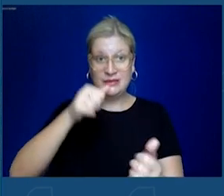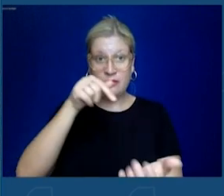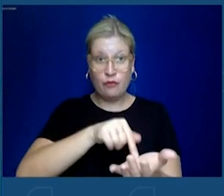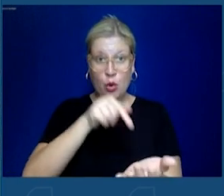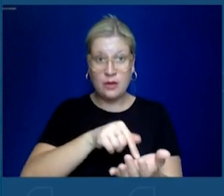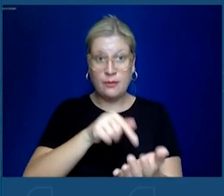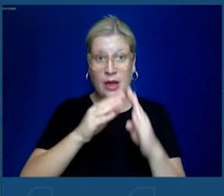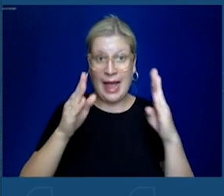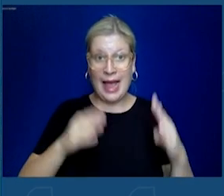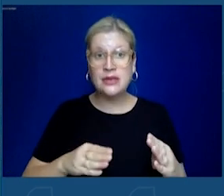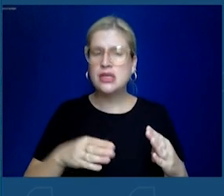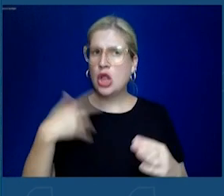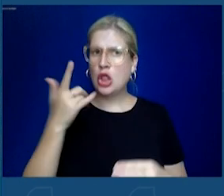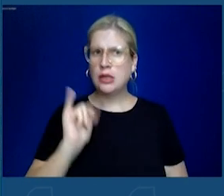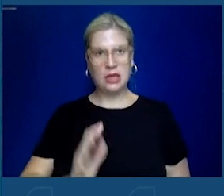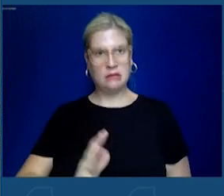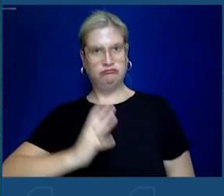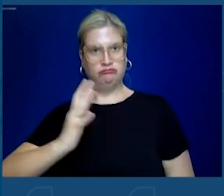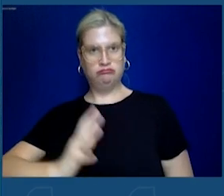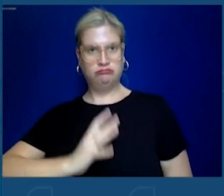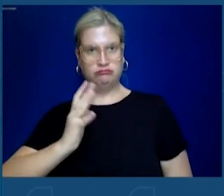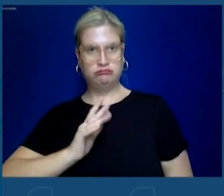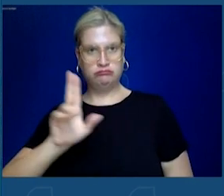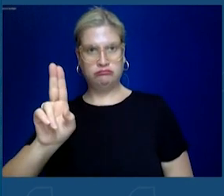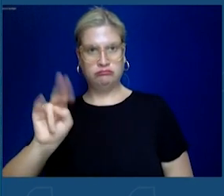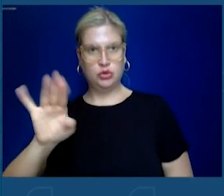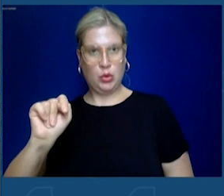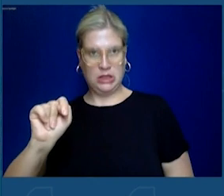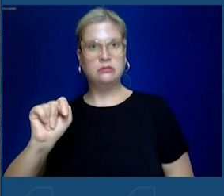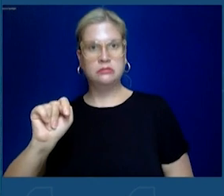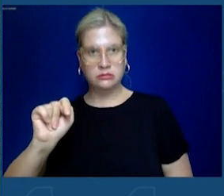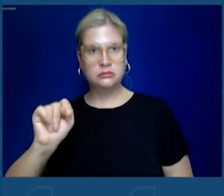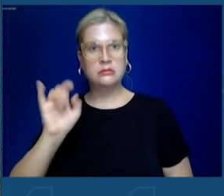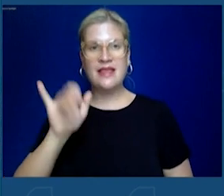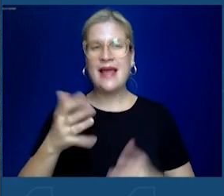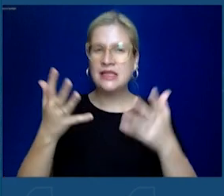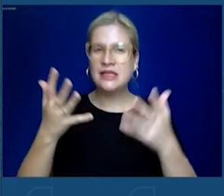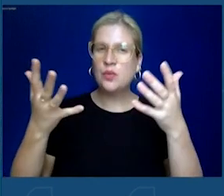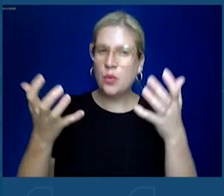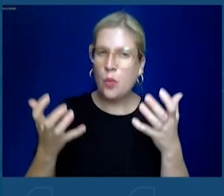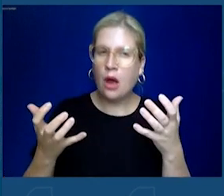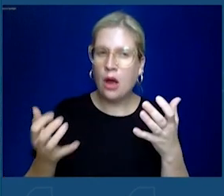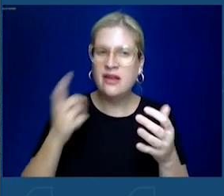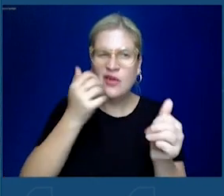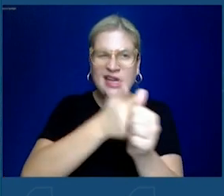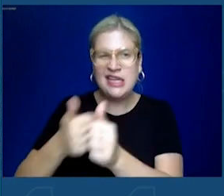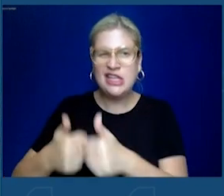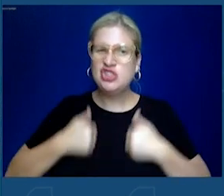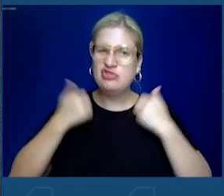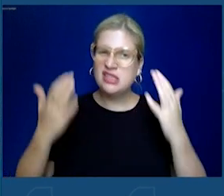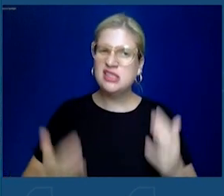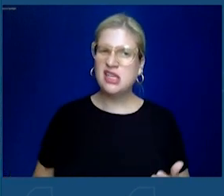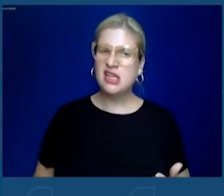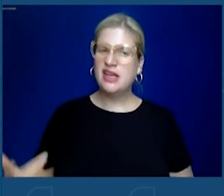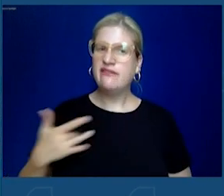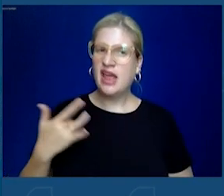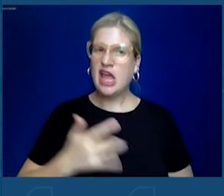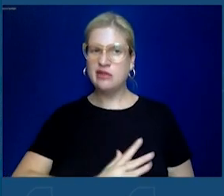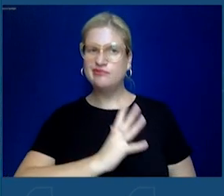like luxury units, and that's what we want for all of our residents. Ann